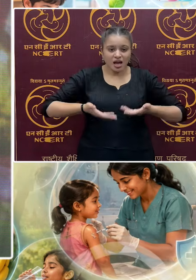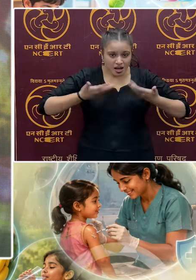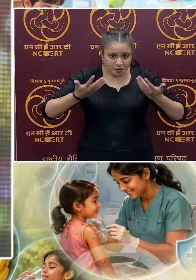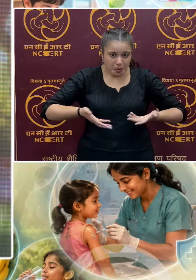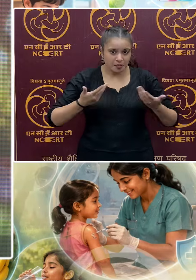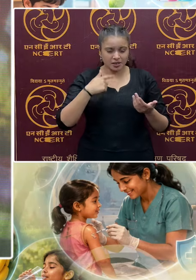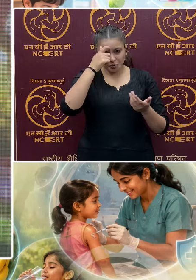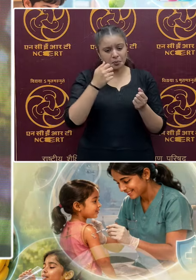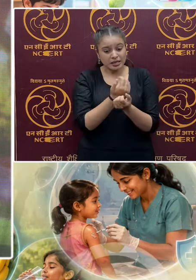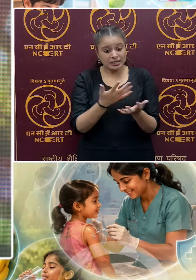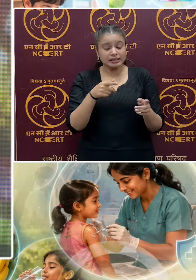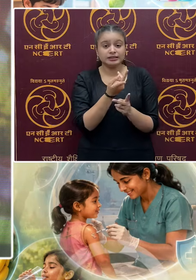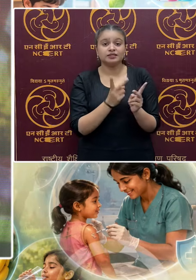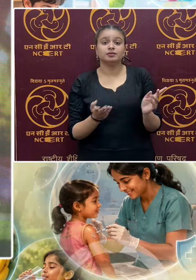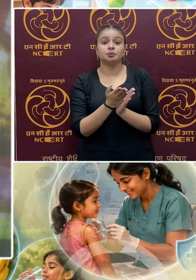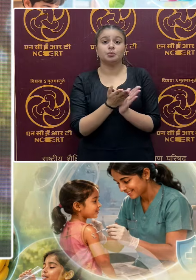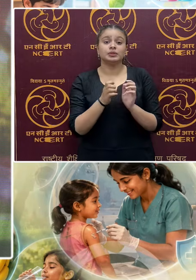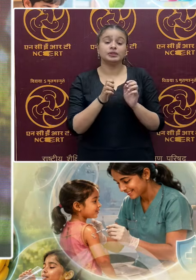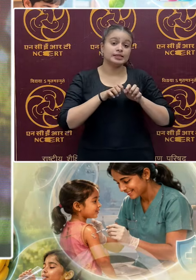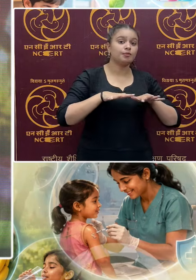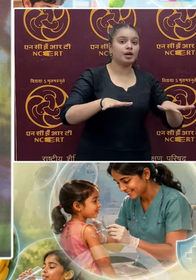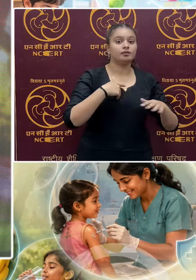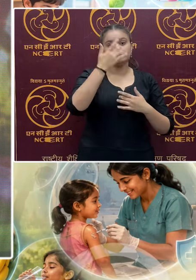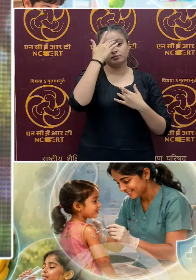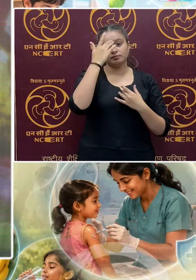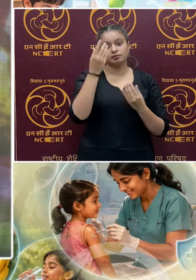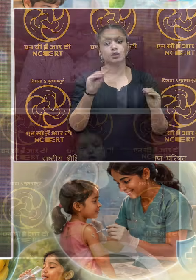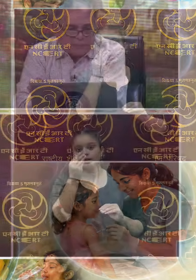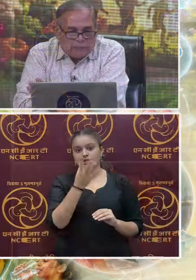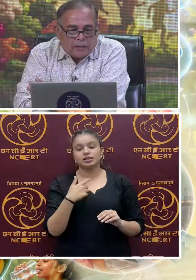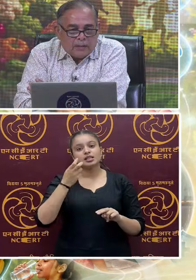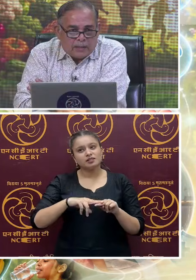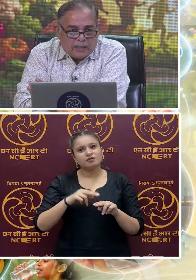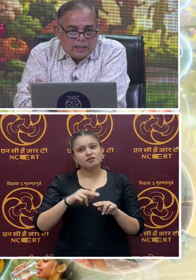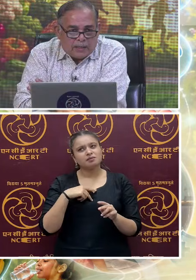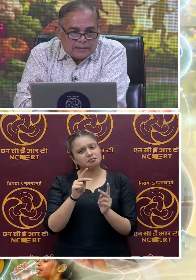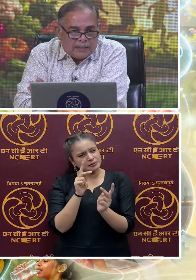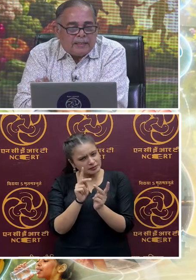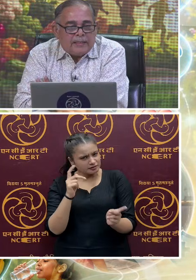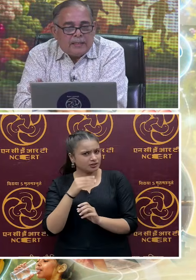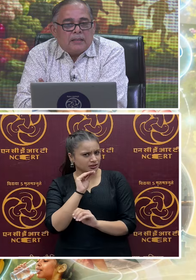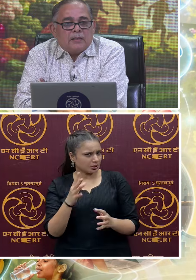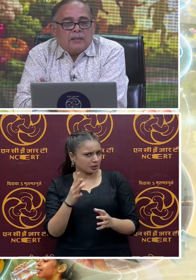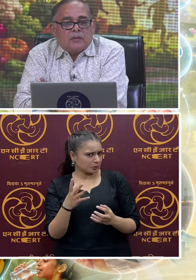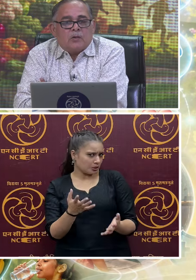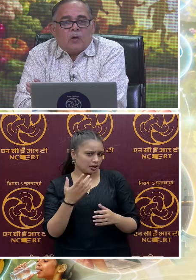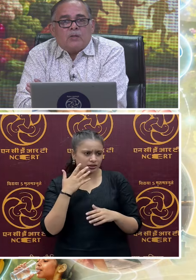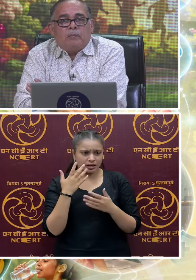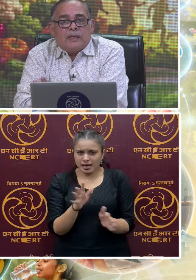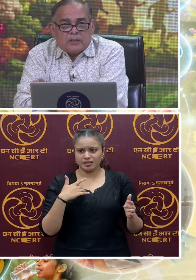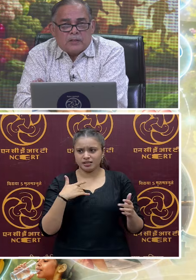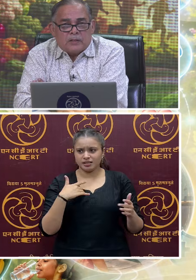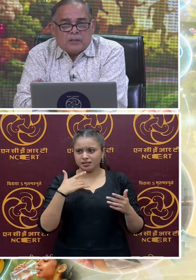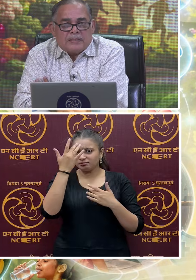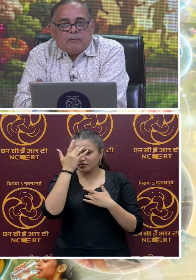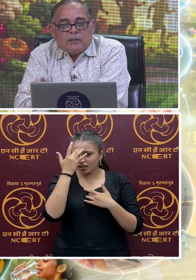different types of communicable disease. If I have to go very specific, I can say any illness caused